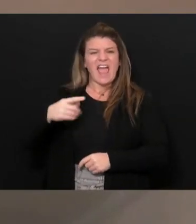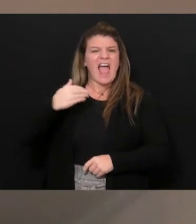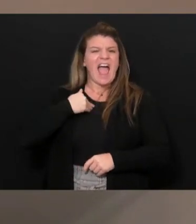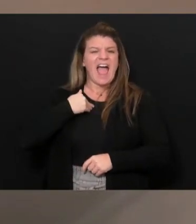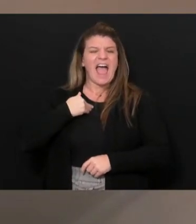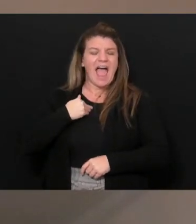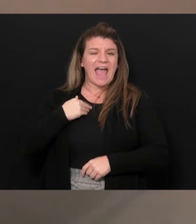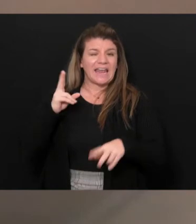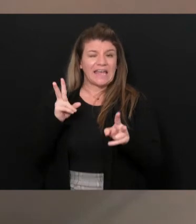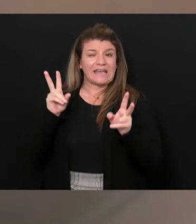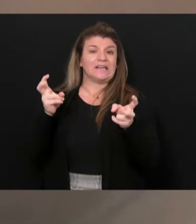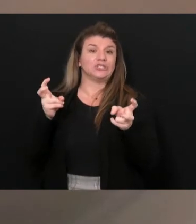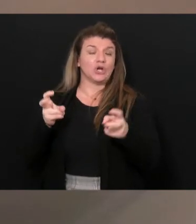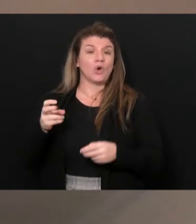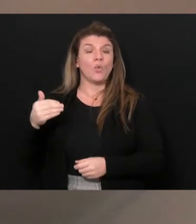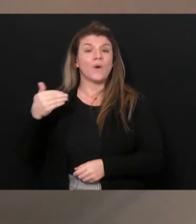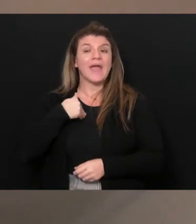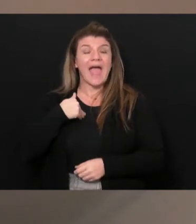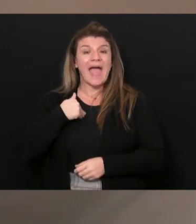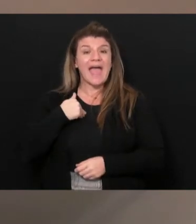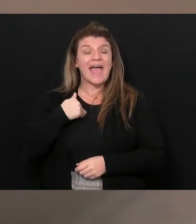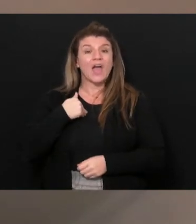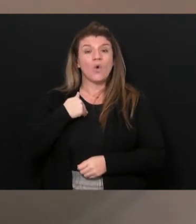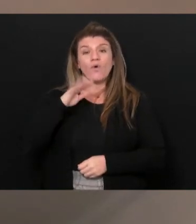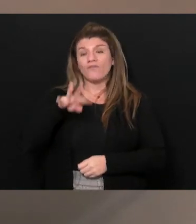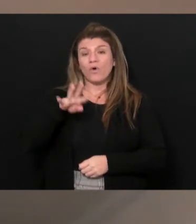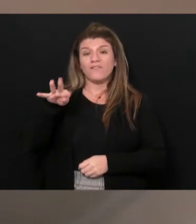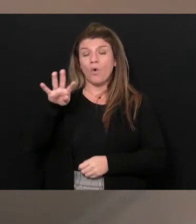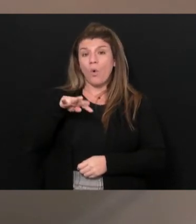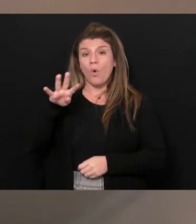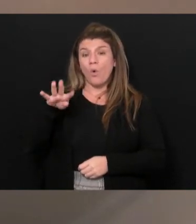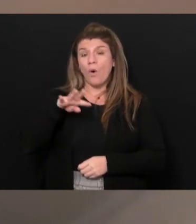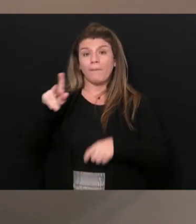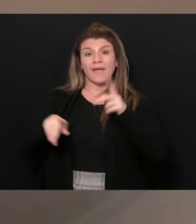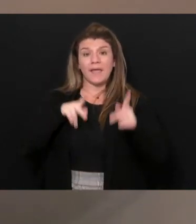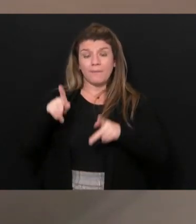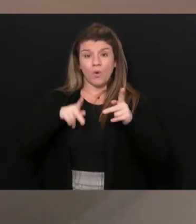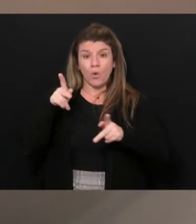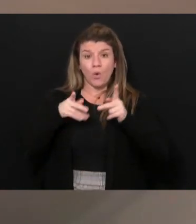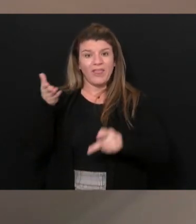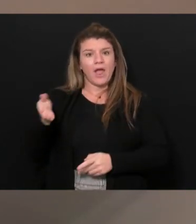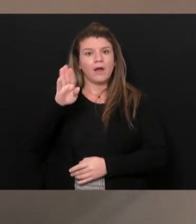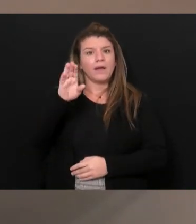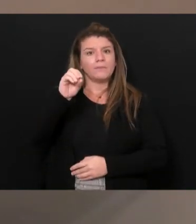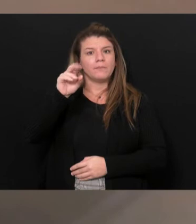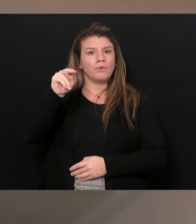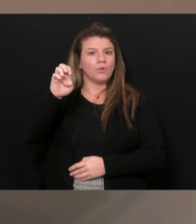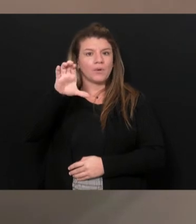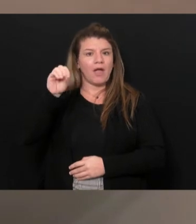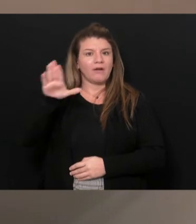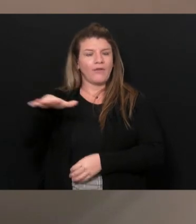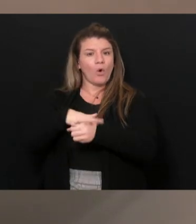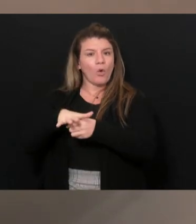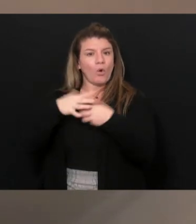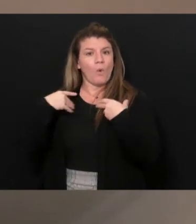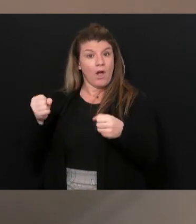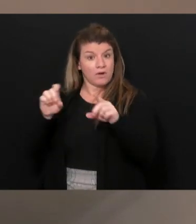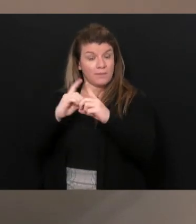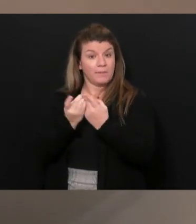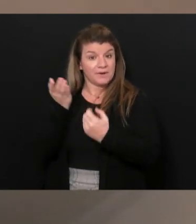that we experienced with our 44 people in Boone County at the local health department